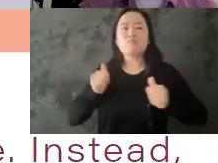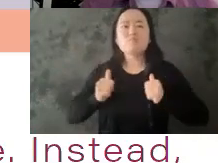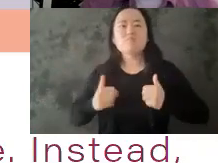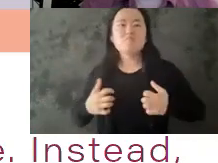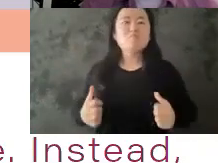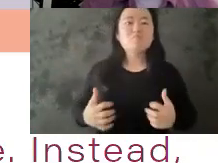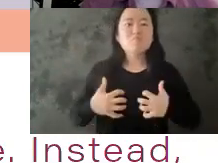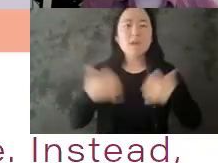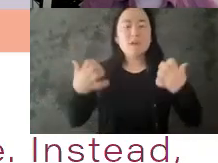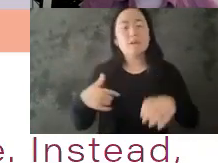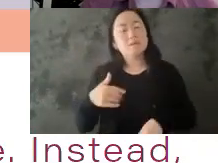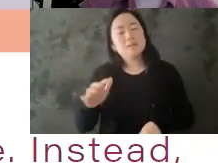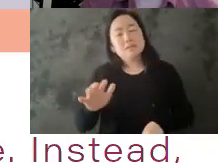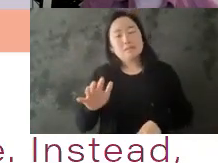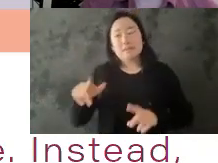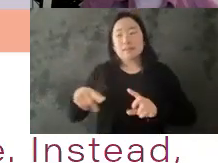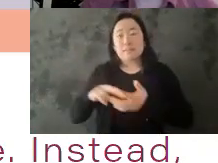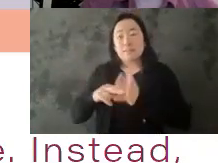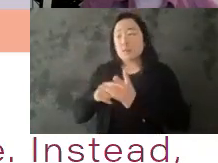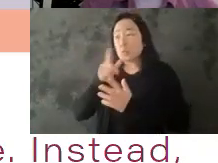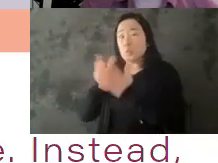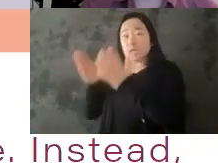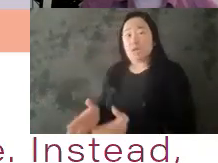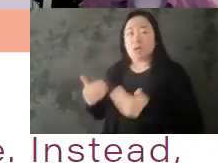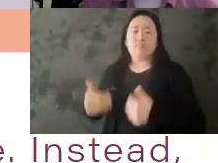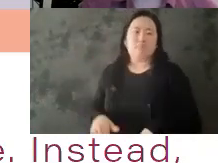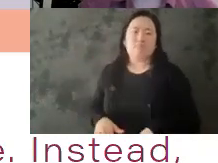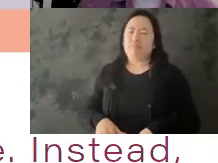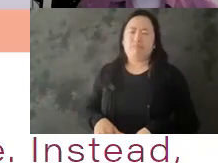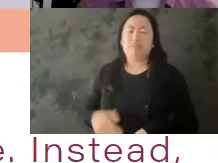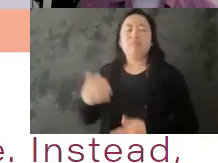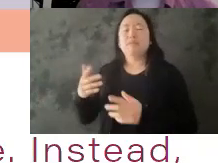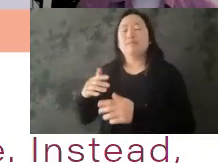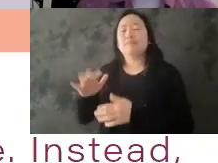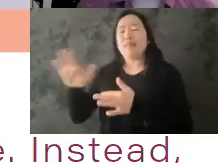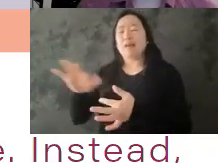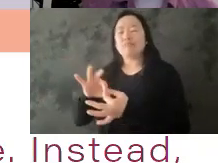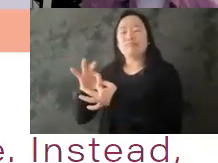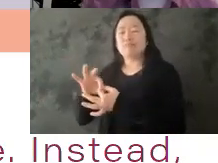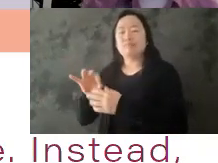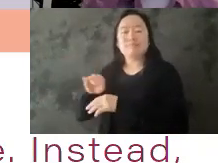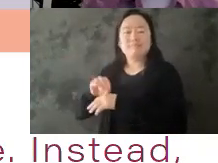might not mean something about who they are as a person. That might be related to what they've experienced.